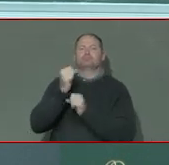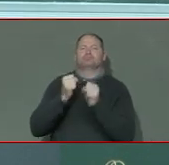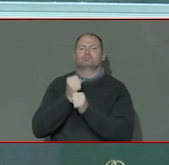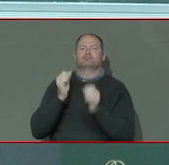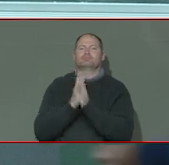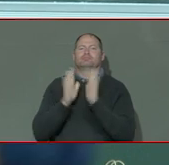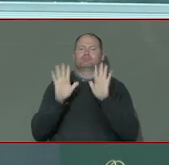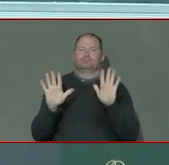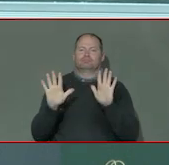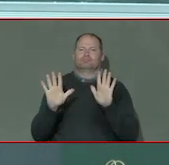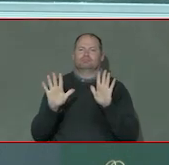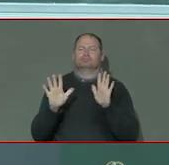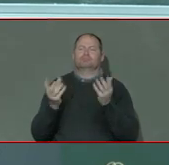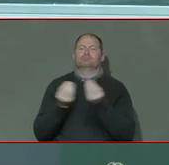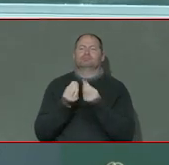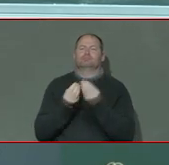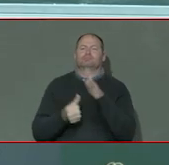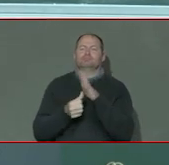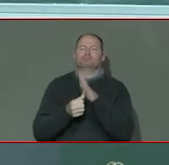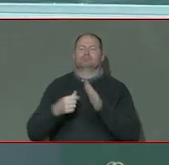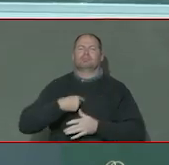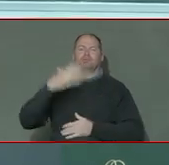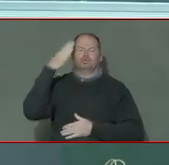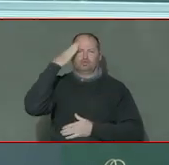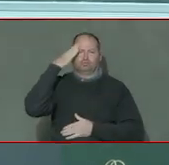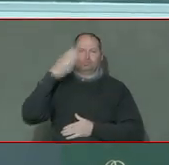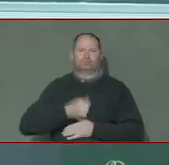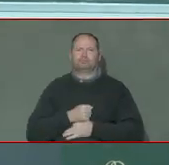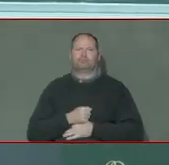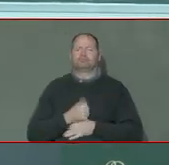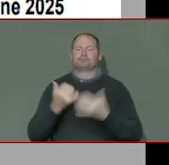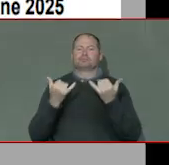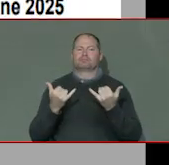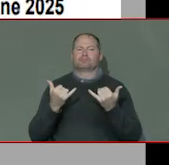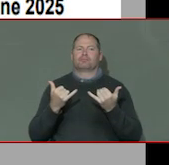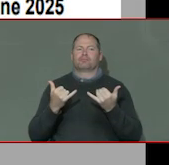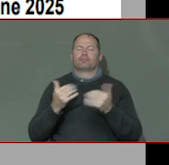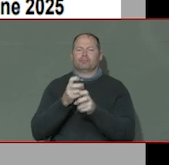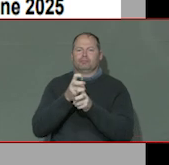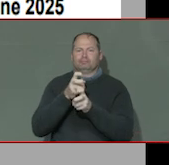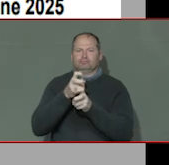what's important. So let's make sure we're going to start off with reproduction in vertebrates.